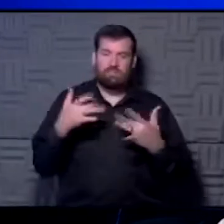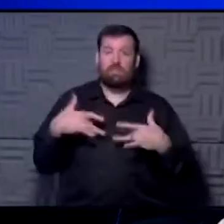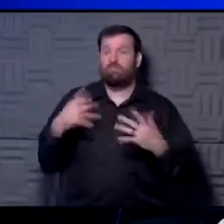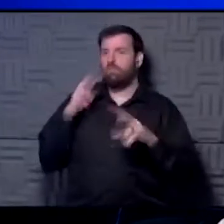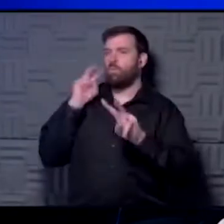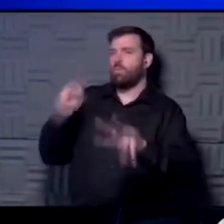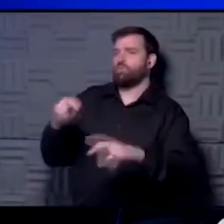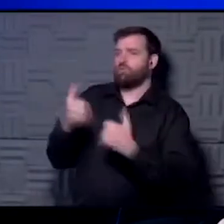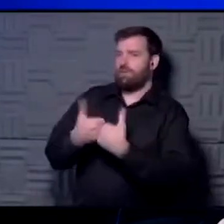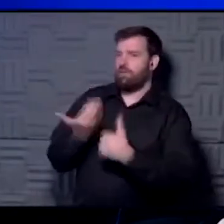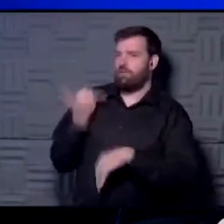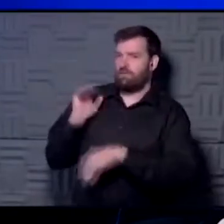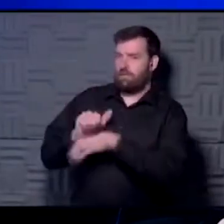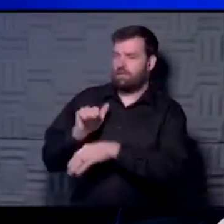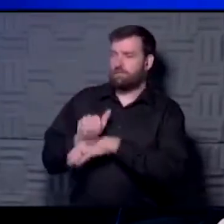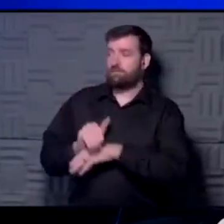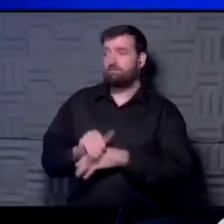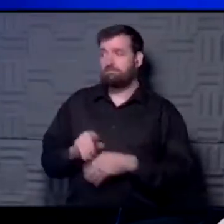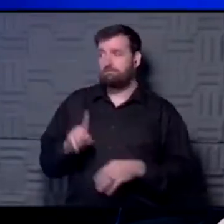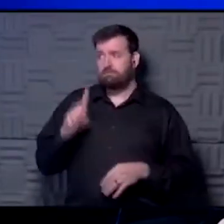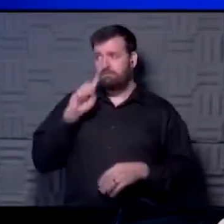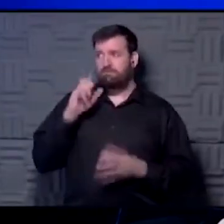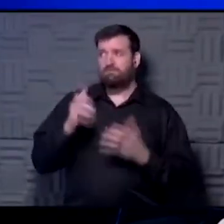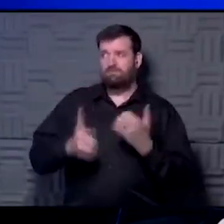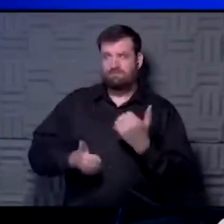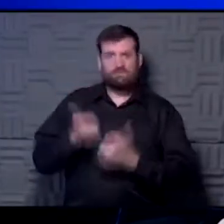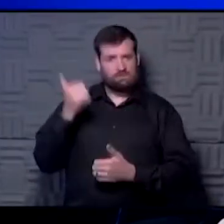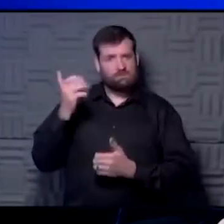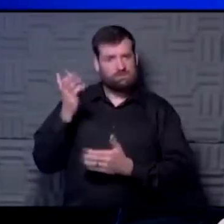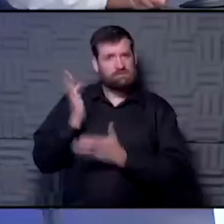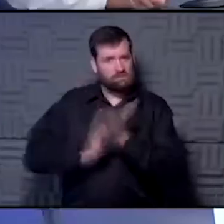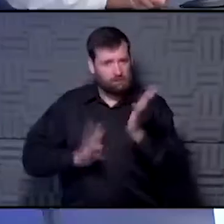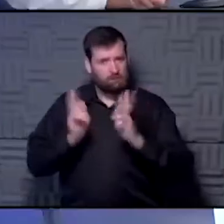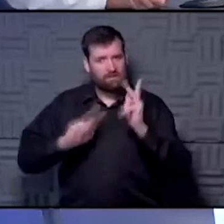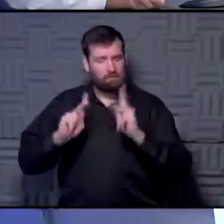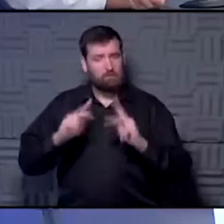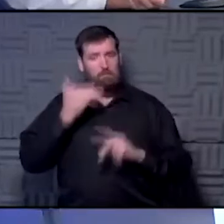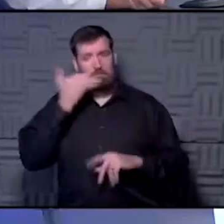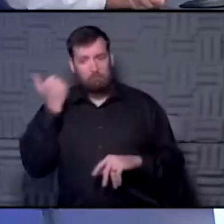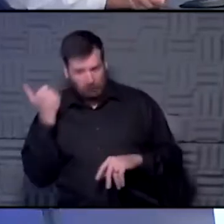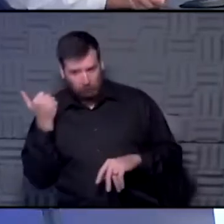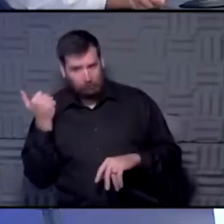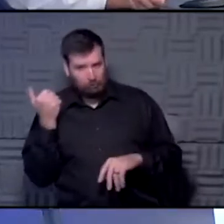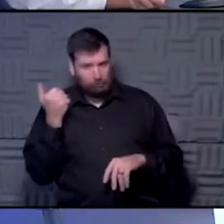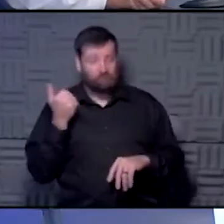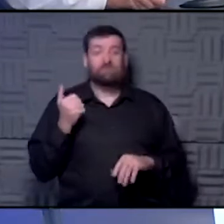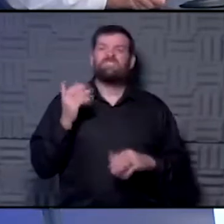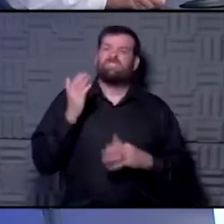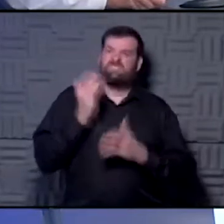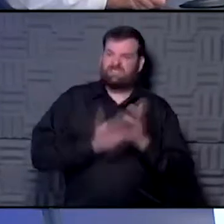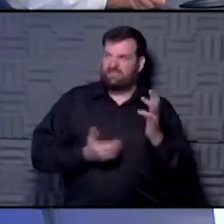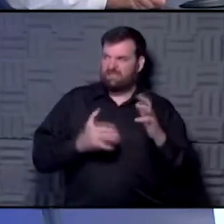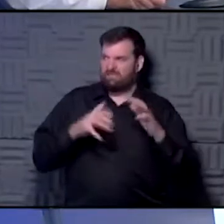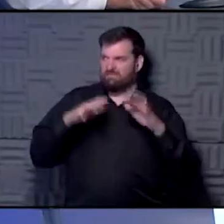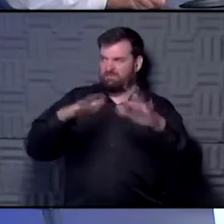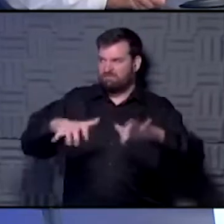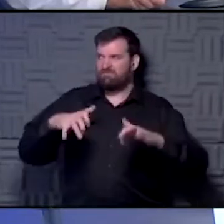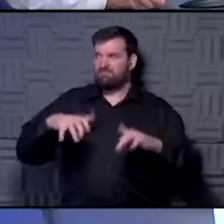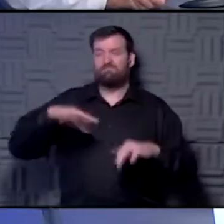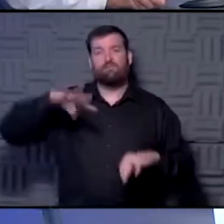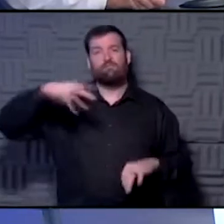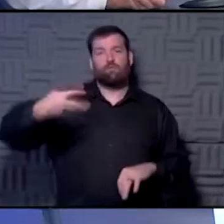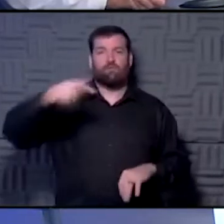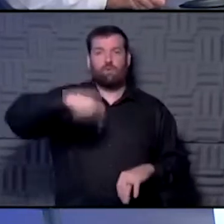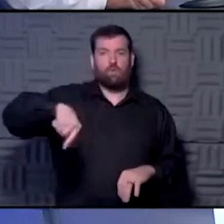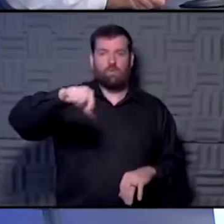watching the game last night, and I think some people were very well socially Some distanced. people did better than others, yeah. But they show those shots of the crowd, especially in the fourth